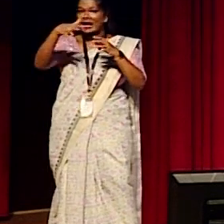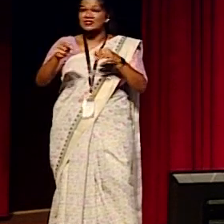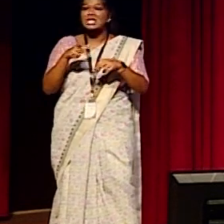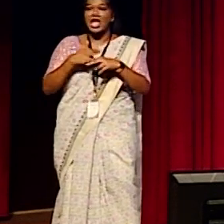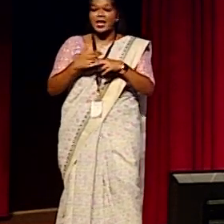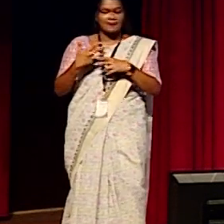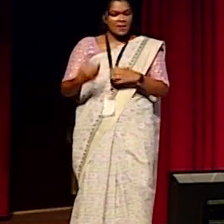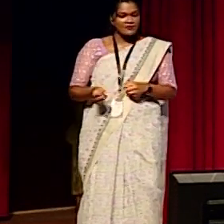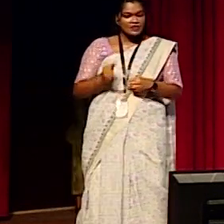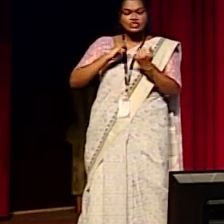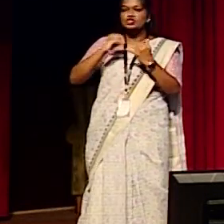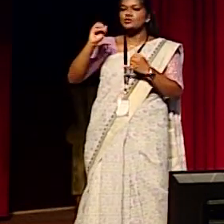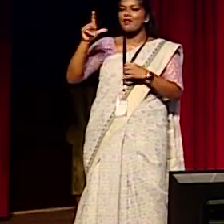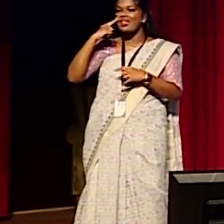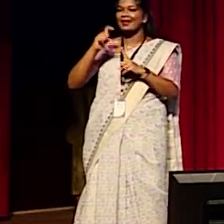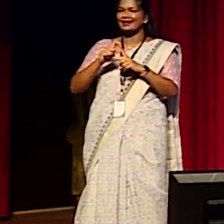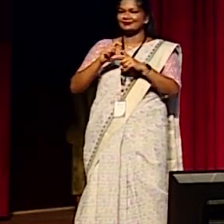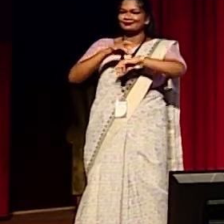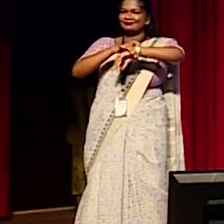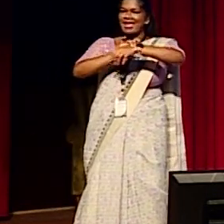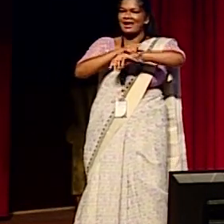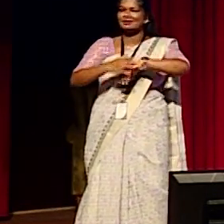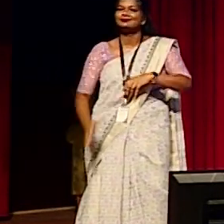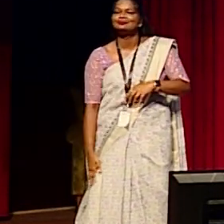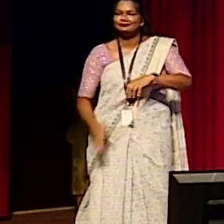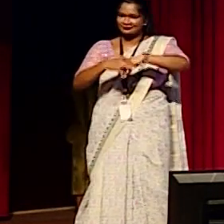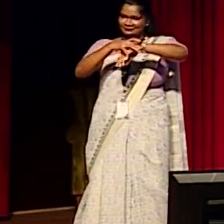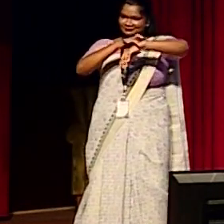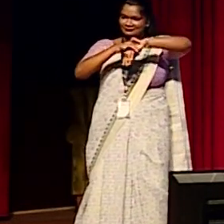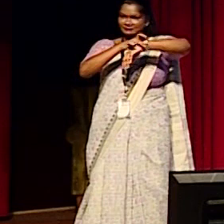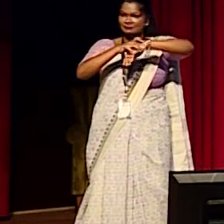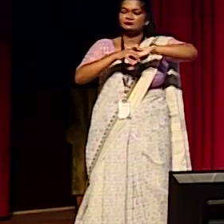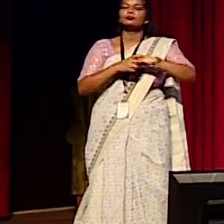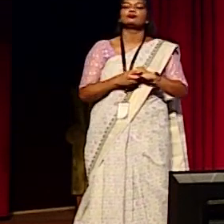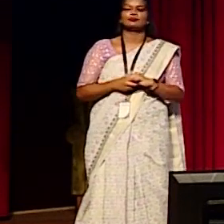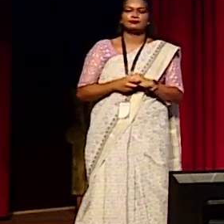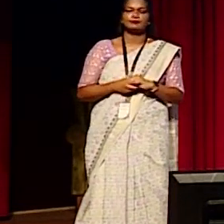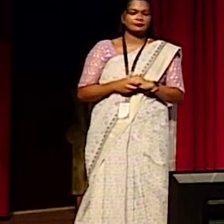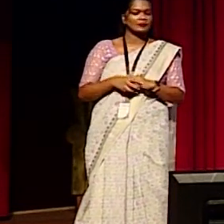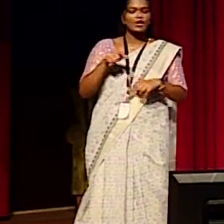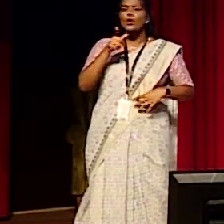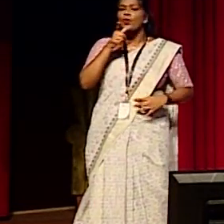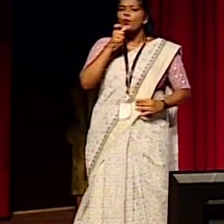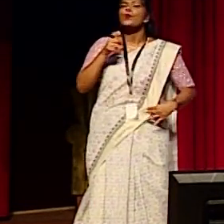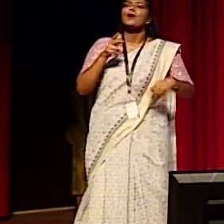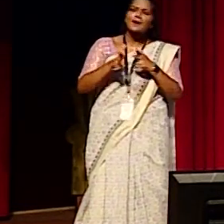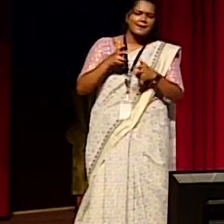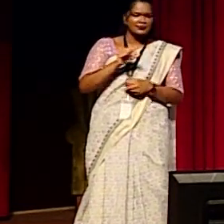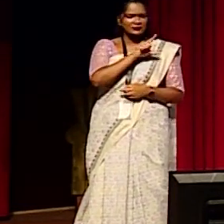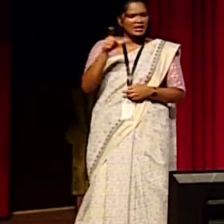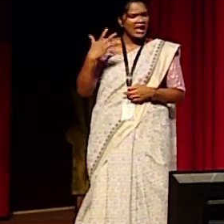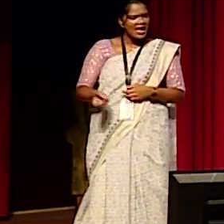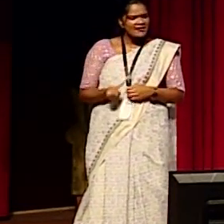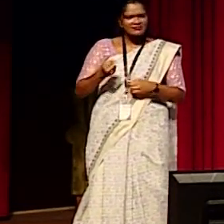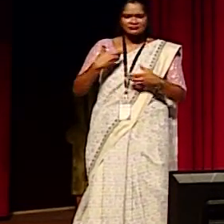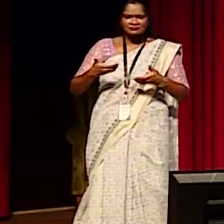suggests, it's a solid ankle, which means it does not permit any mobility. Now, who were these people who were using